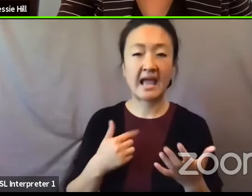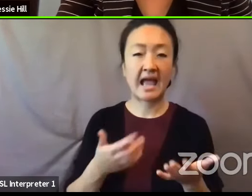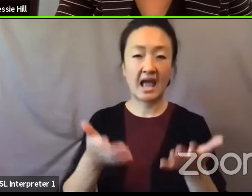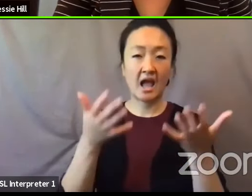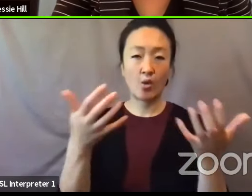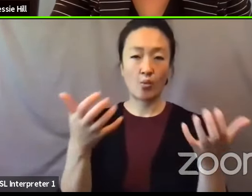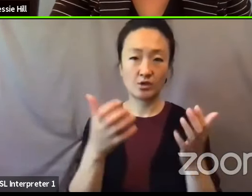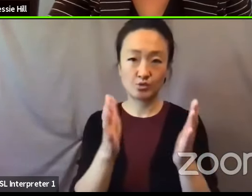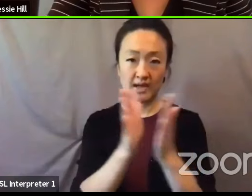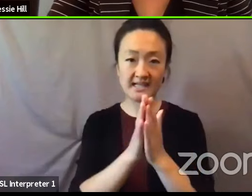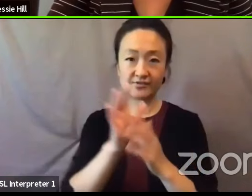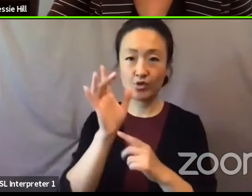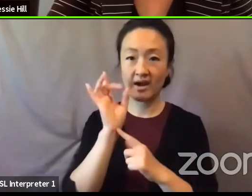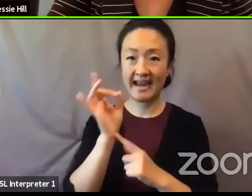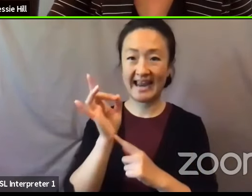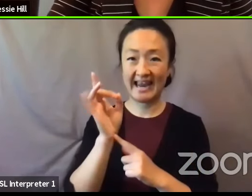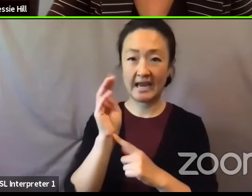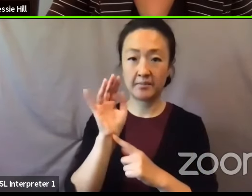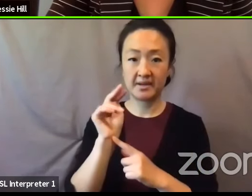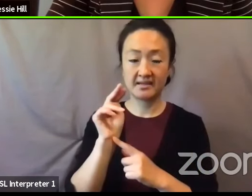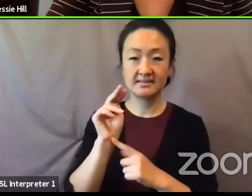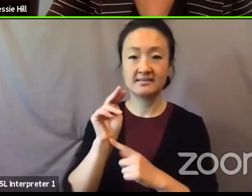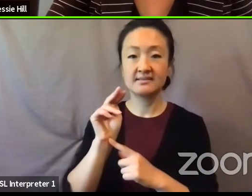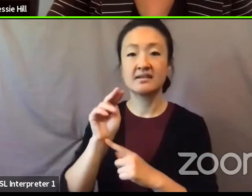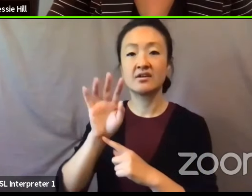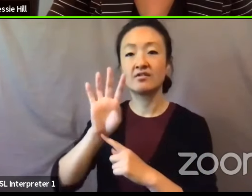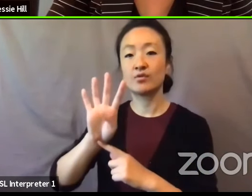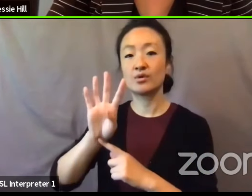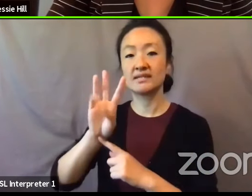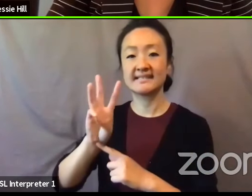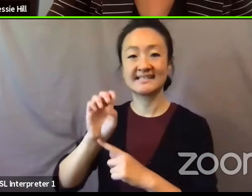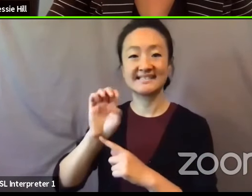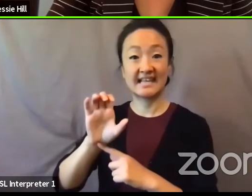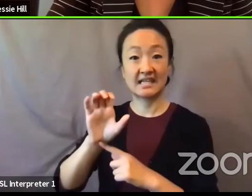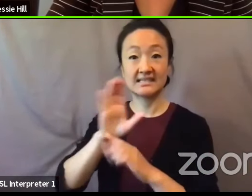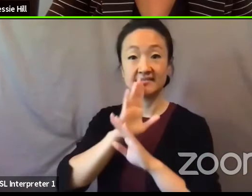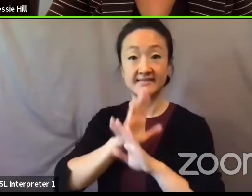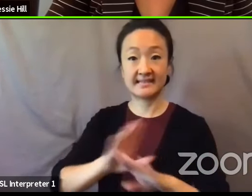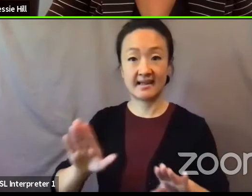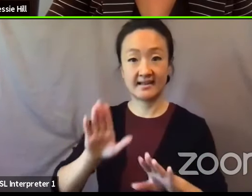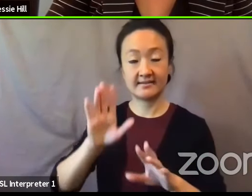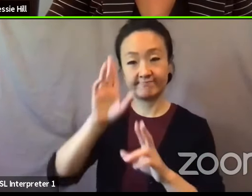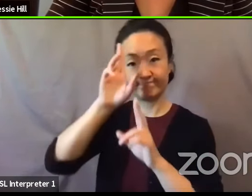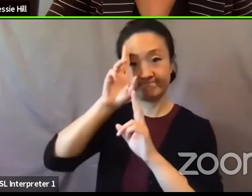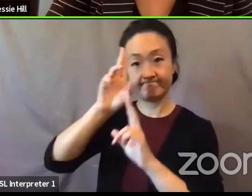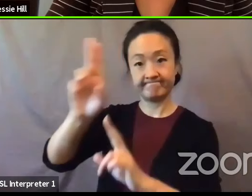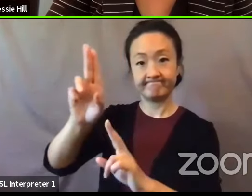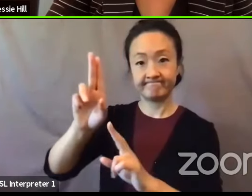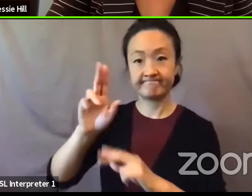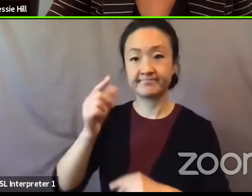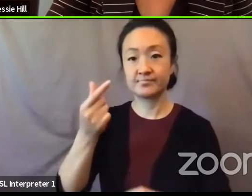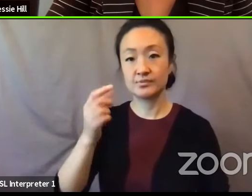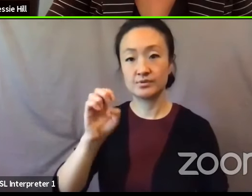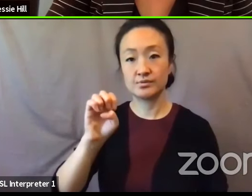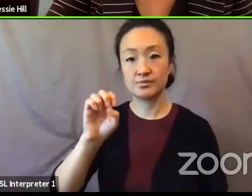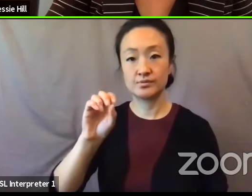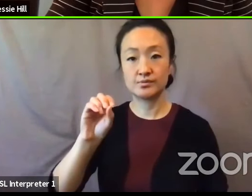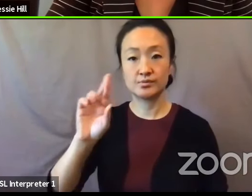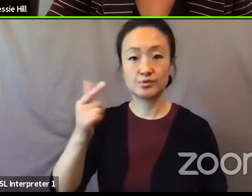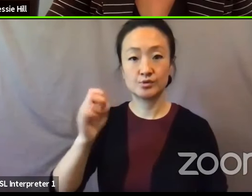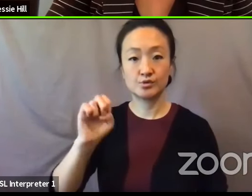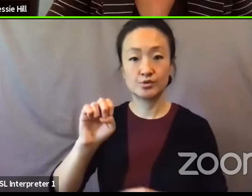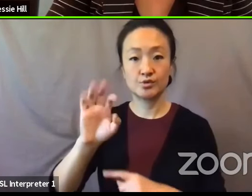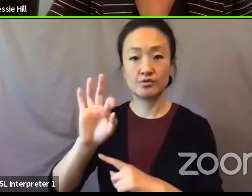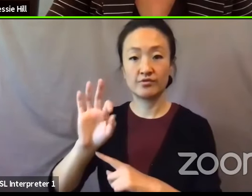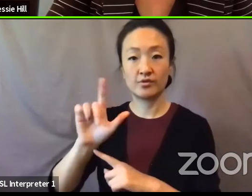and 46 seconds of silence in remembrance of George Floyd and all of the other Black people